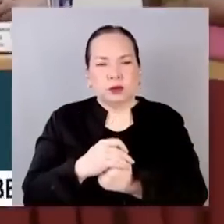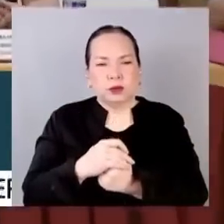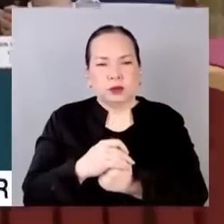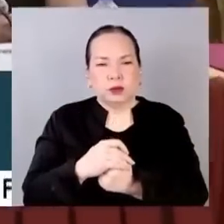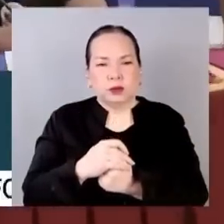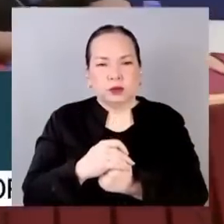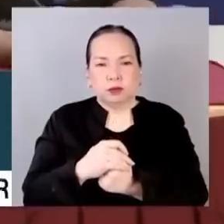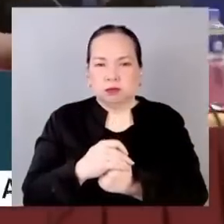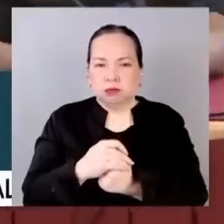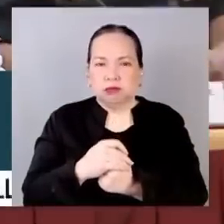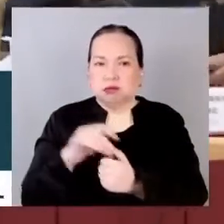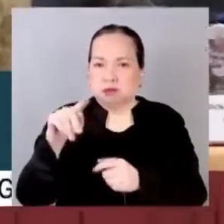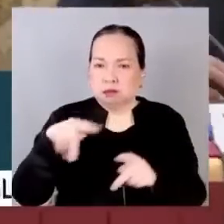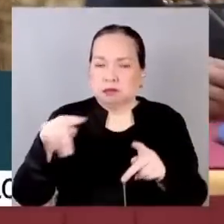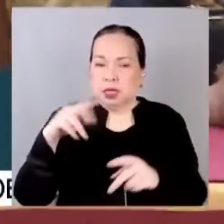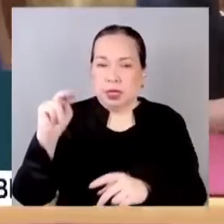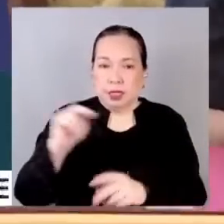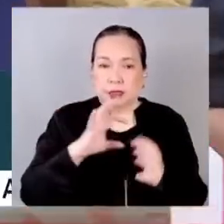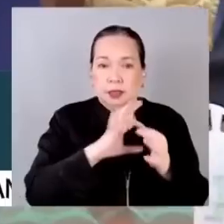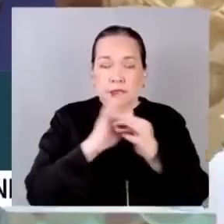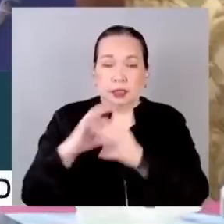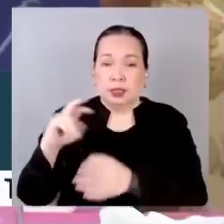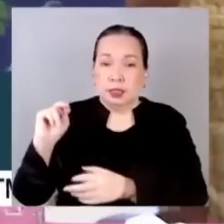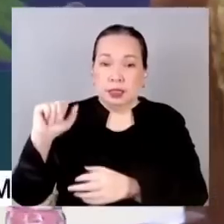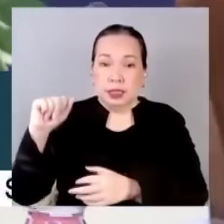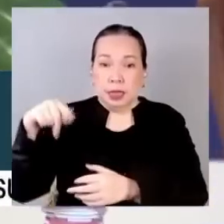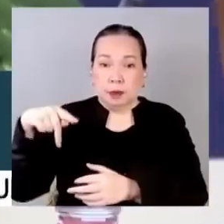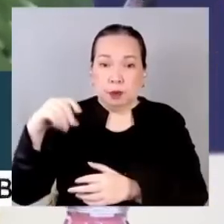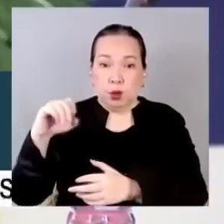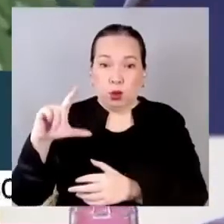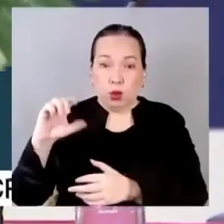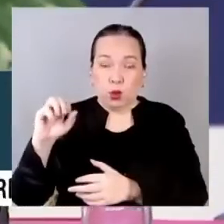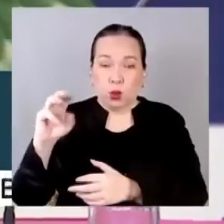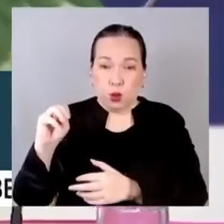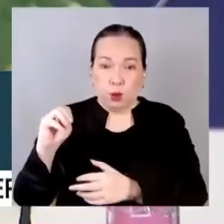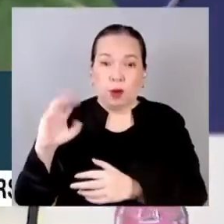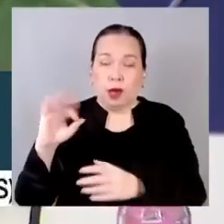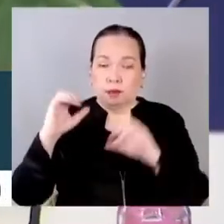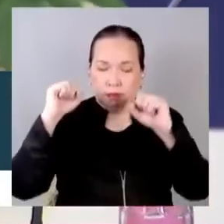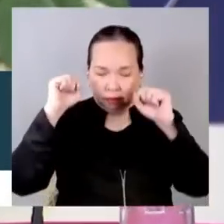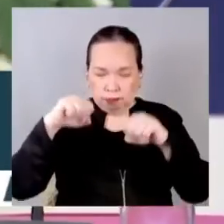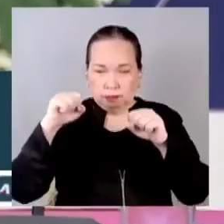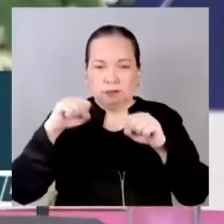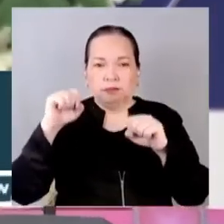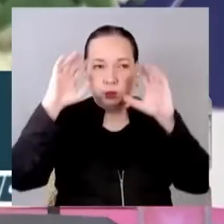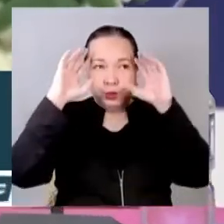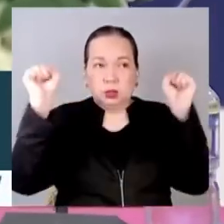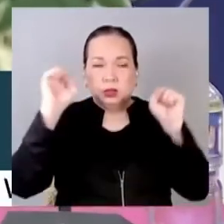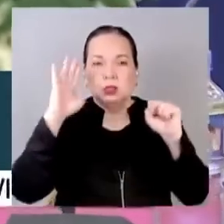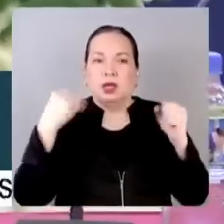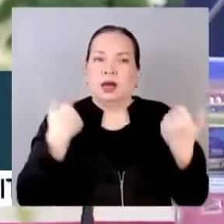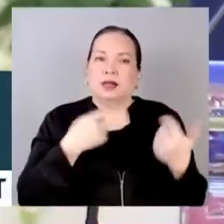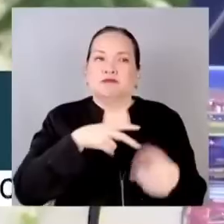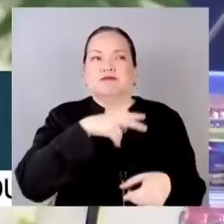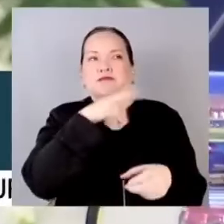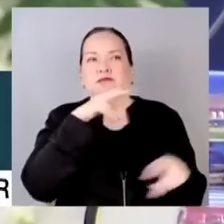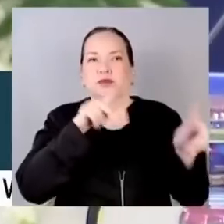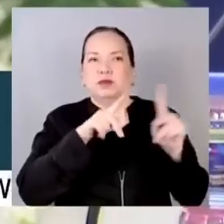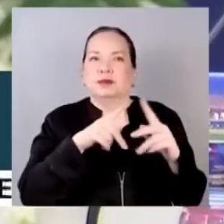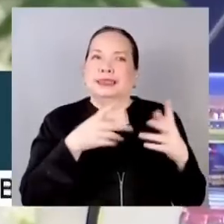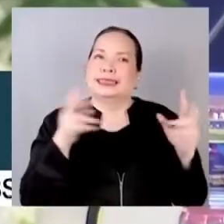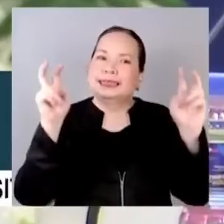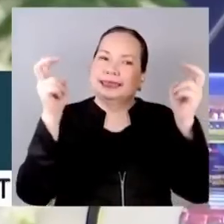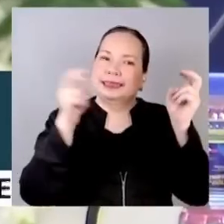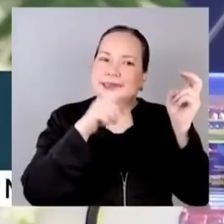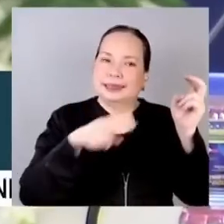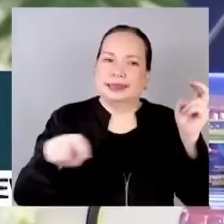be taken up by the NAPOLCOM and signed by the president, now that this cloud of controversy is now hovering